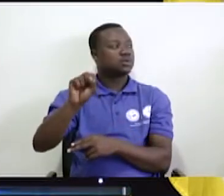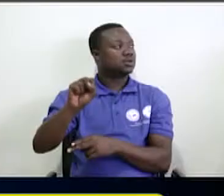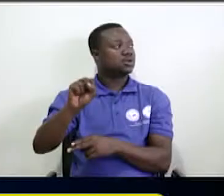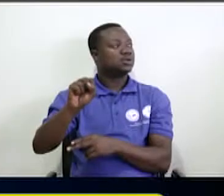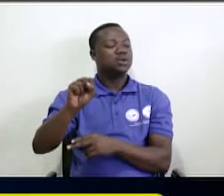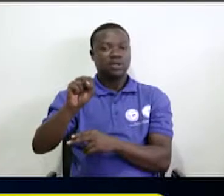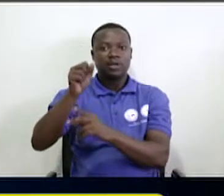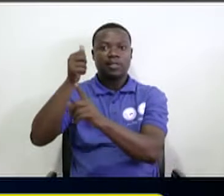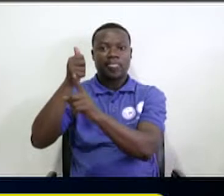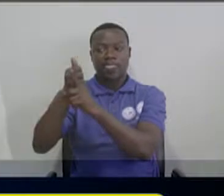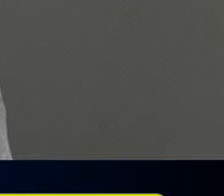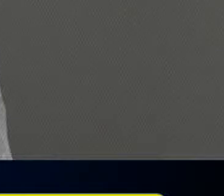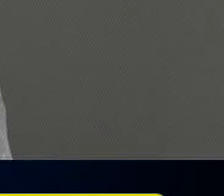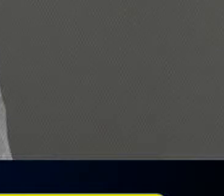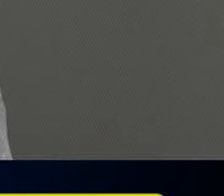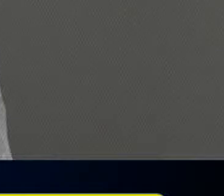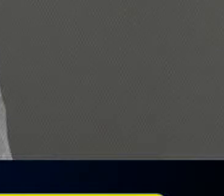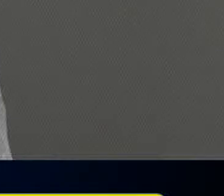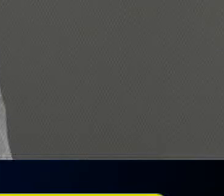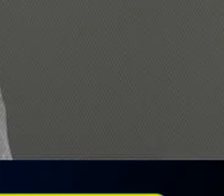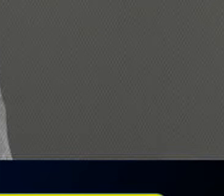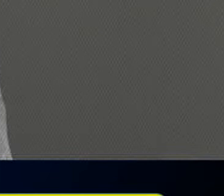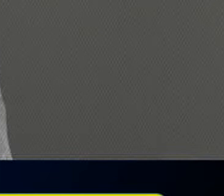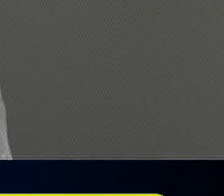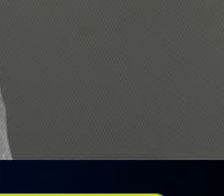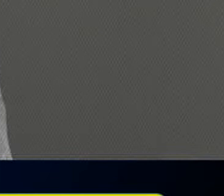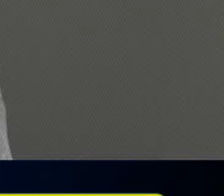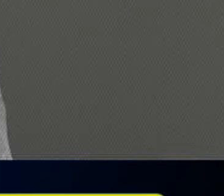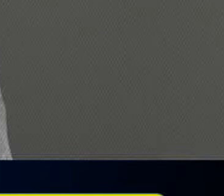The true characteristics of a spiritual person